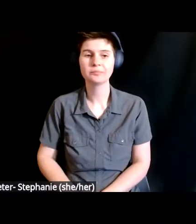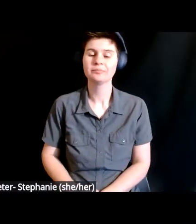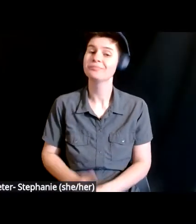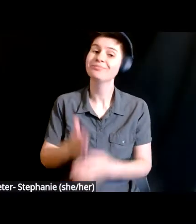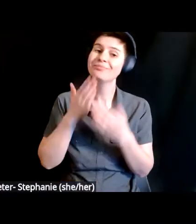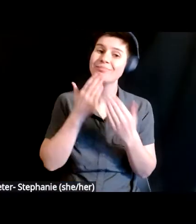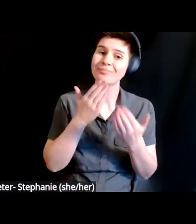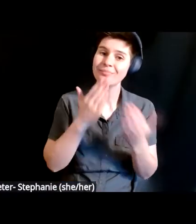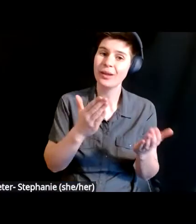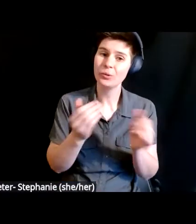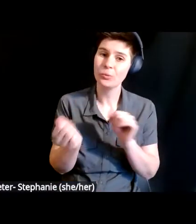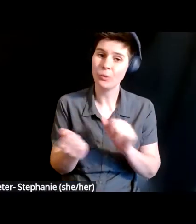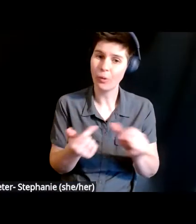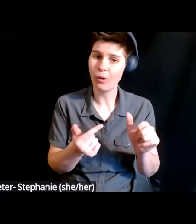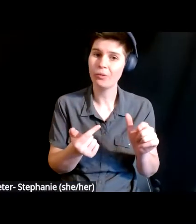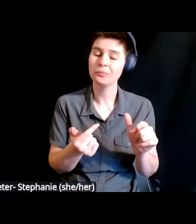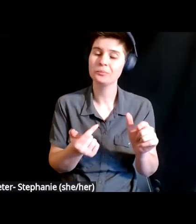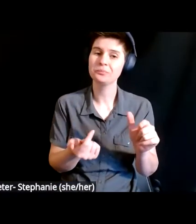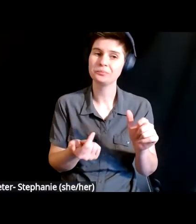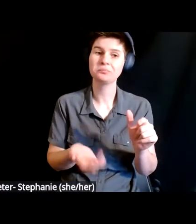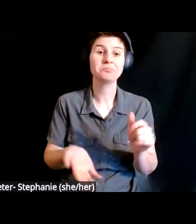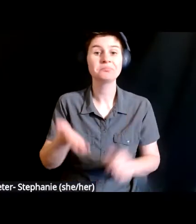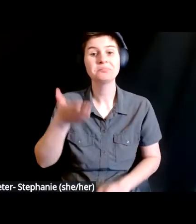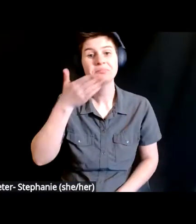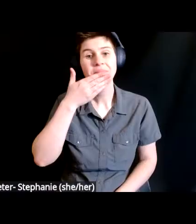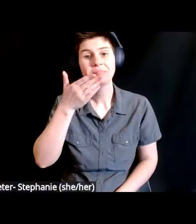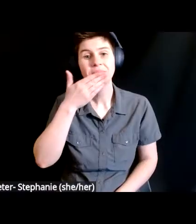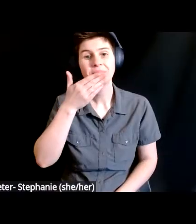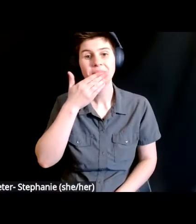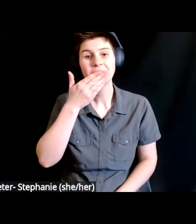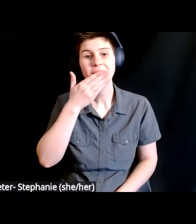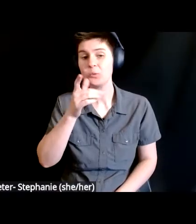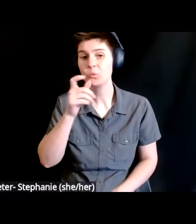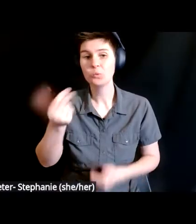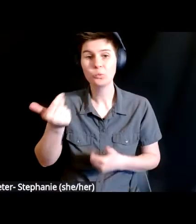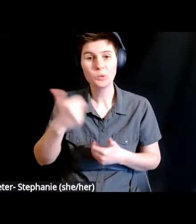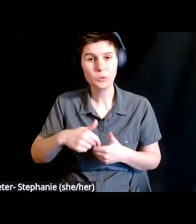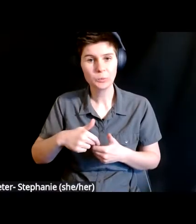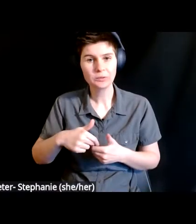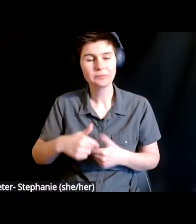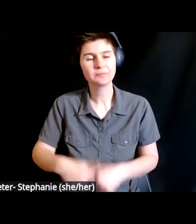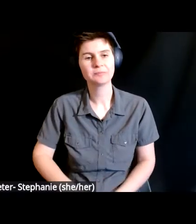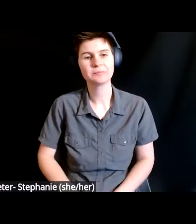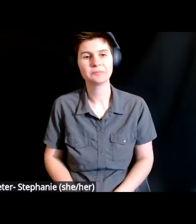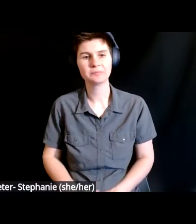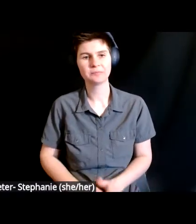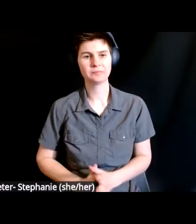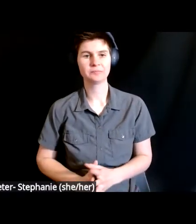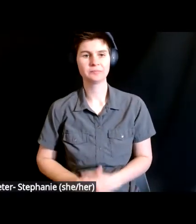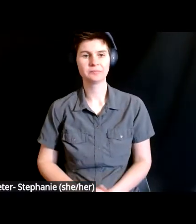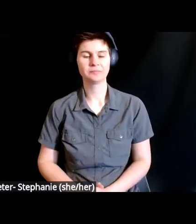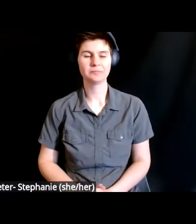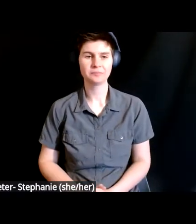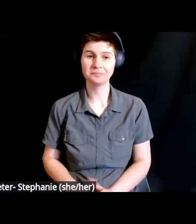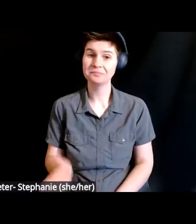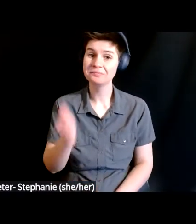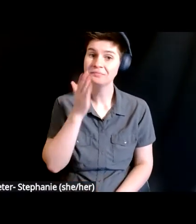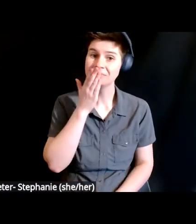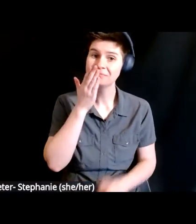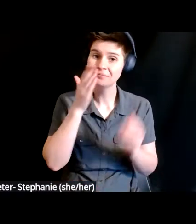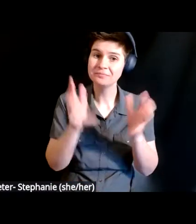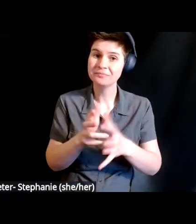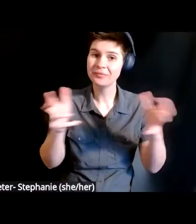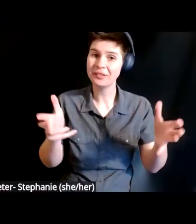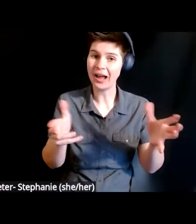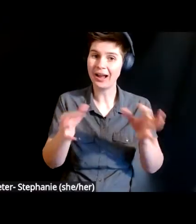much to everyone who was able to join me today, join all of us. Thank you so much to all of our